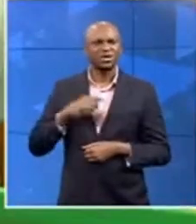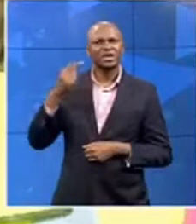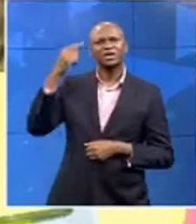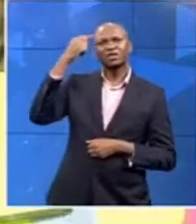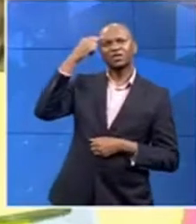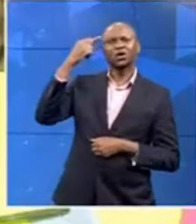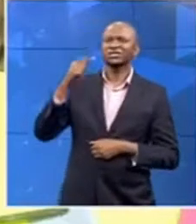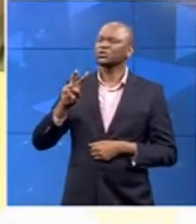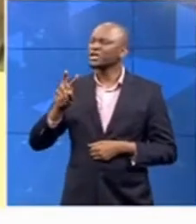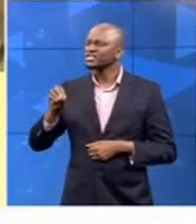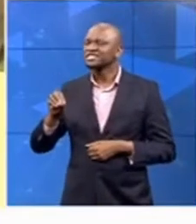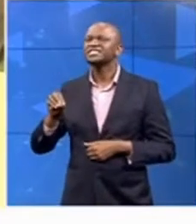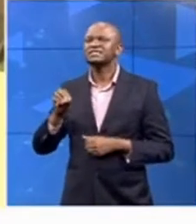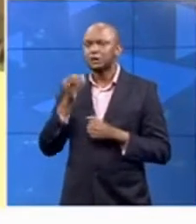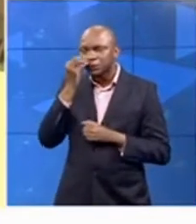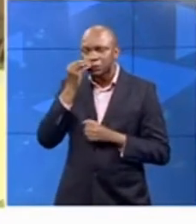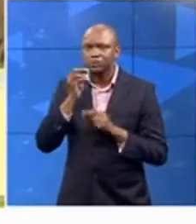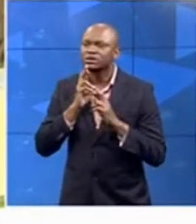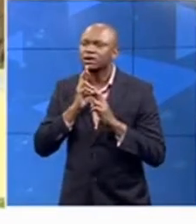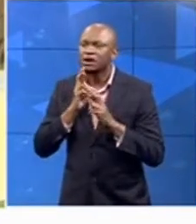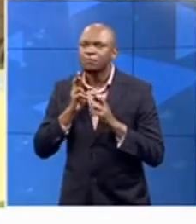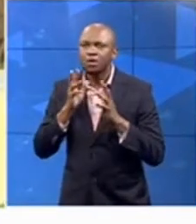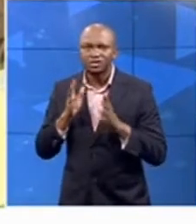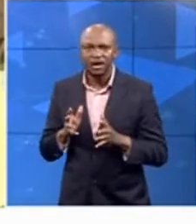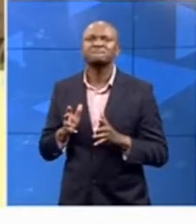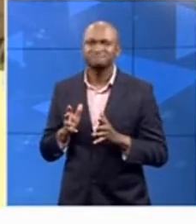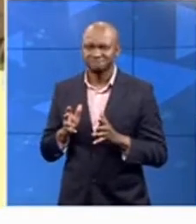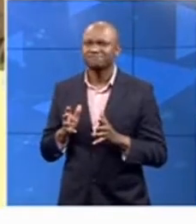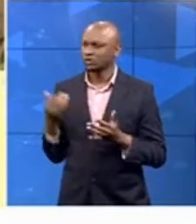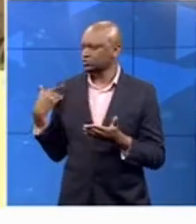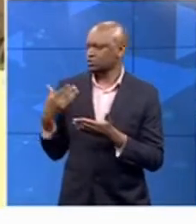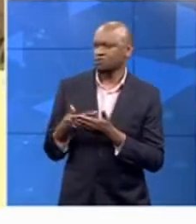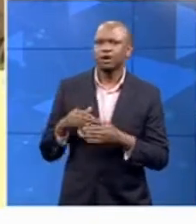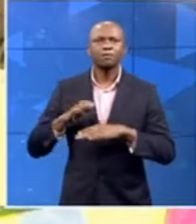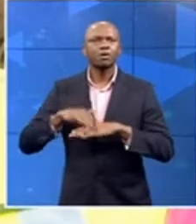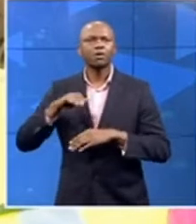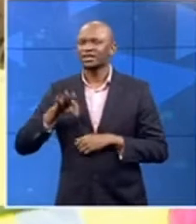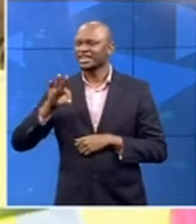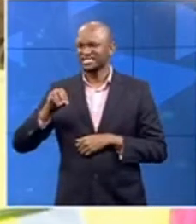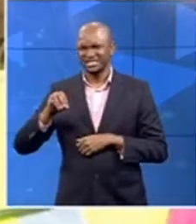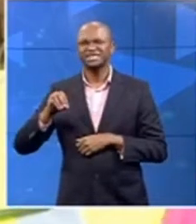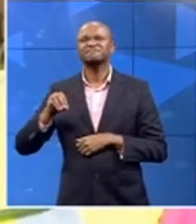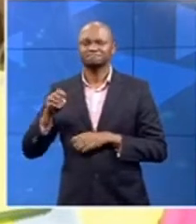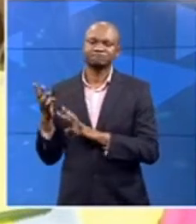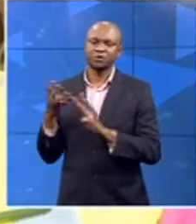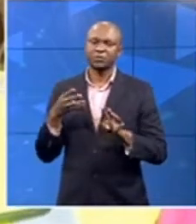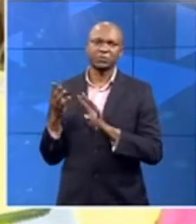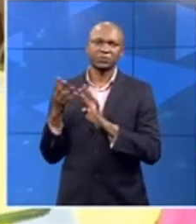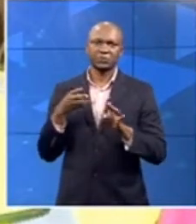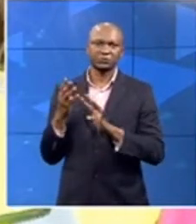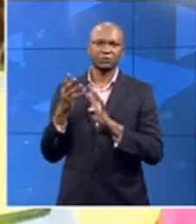responding, but already we're vaccinated more than 30. It's just 12 o'clock. We only started